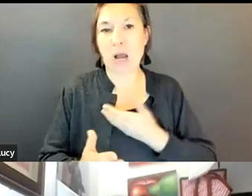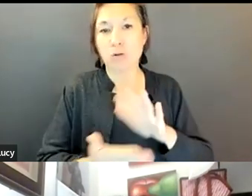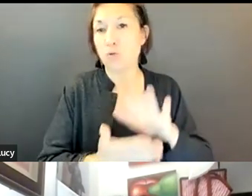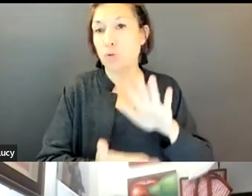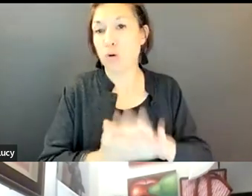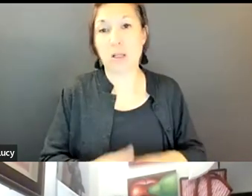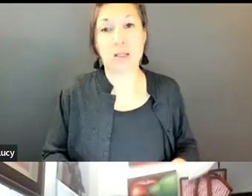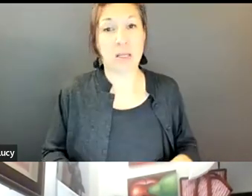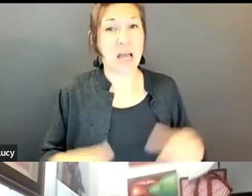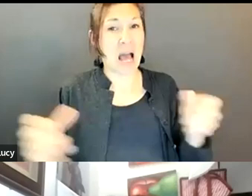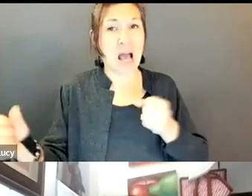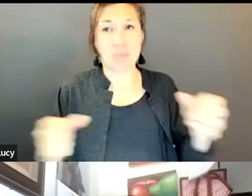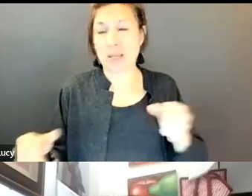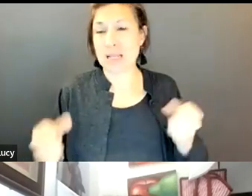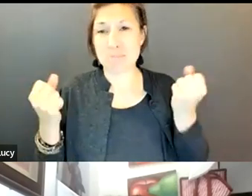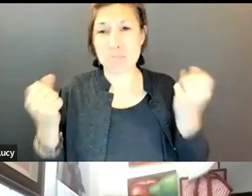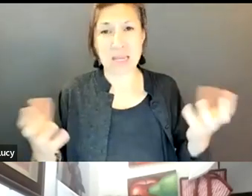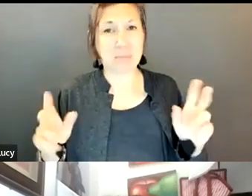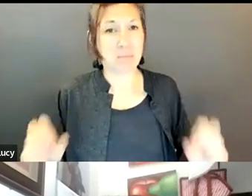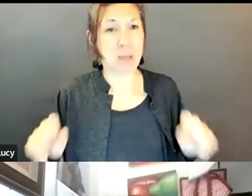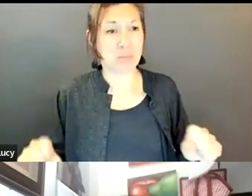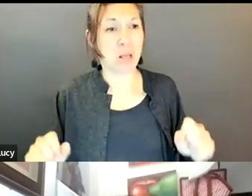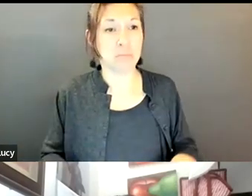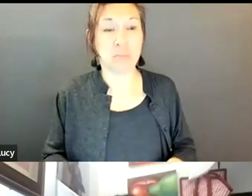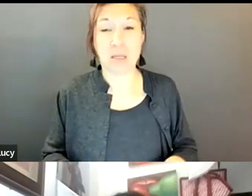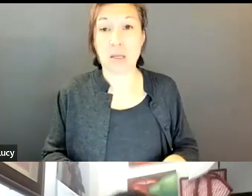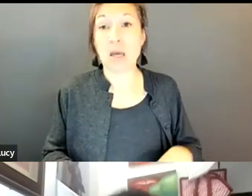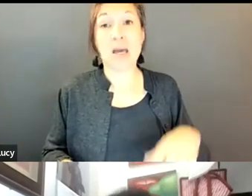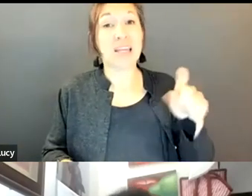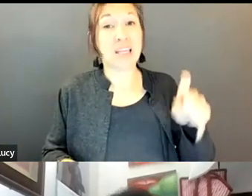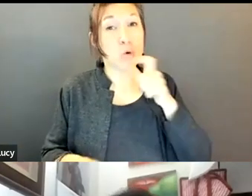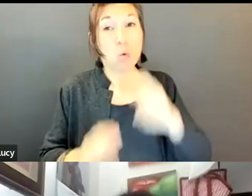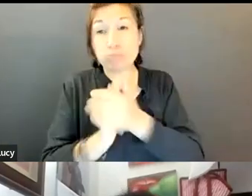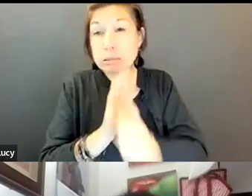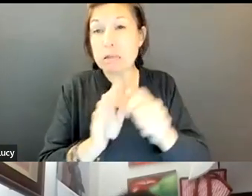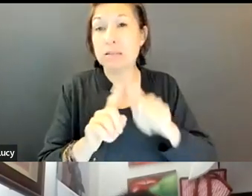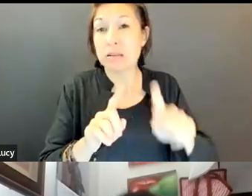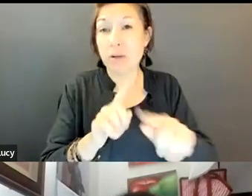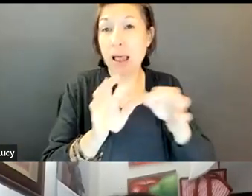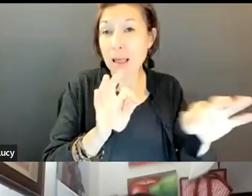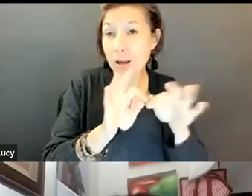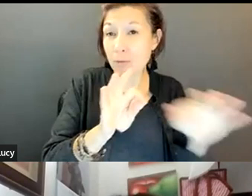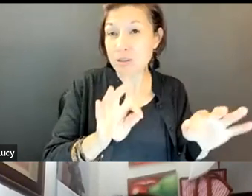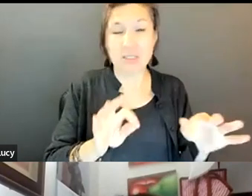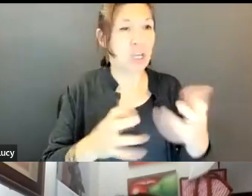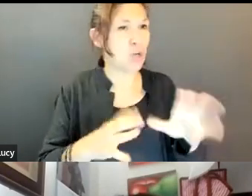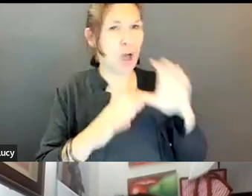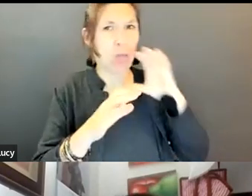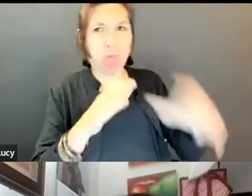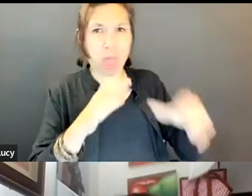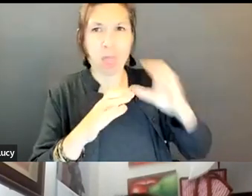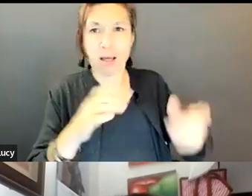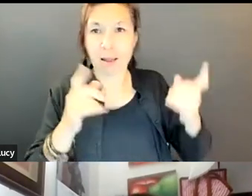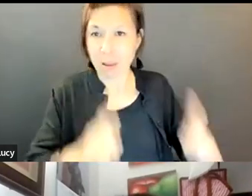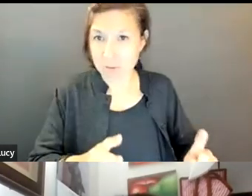as many as we can uh bilingual social workers are extremely important so that communication isn't a further barrier um